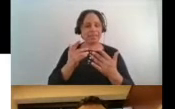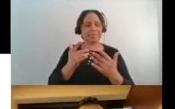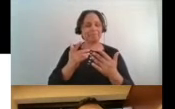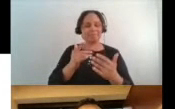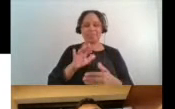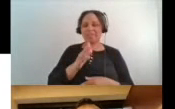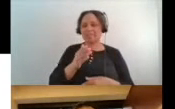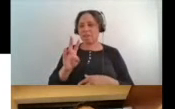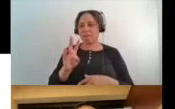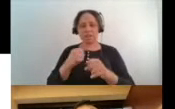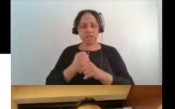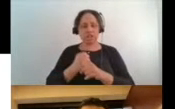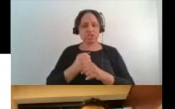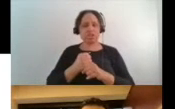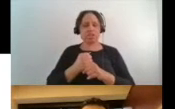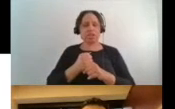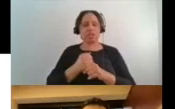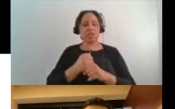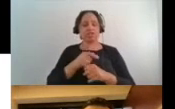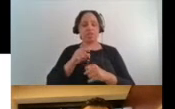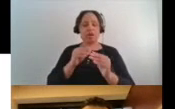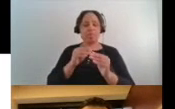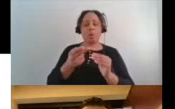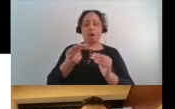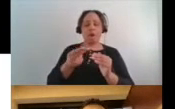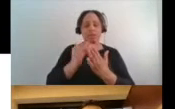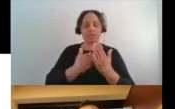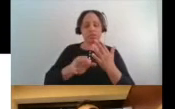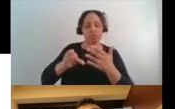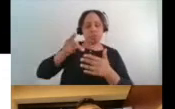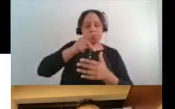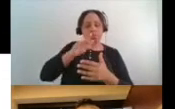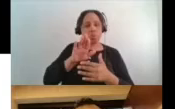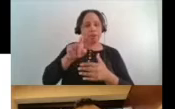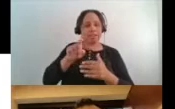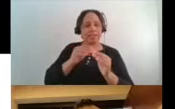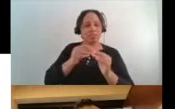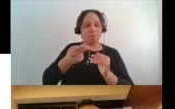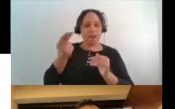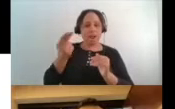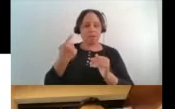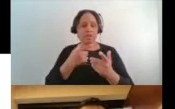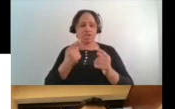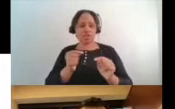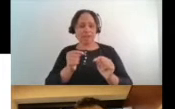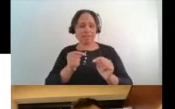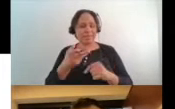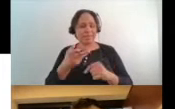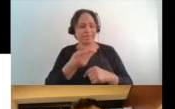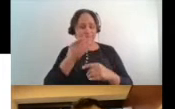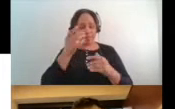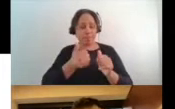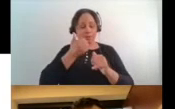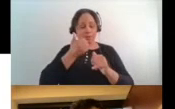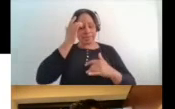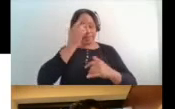because your need is higher. We're trying to share this limited resource and give the sickest patients the easiest access. In the same sense,